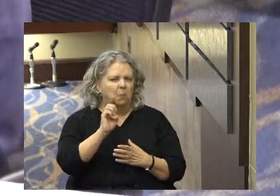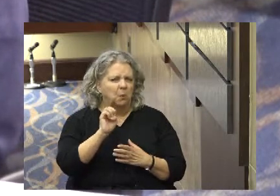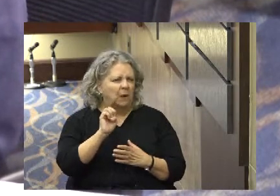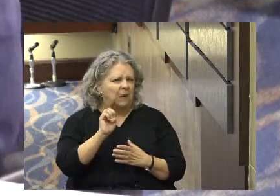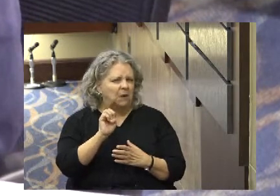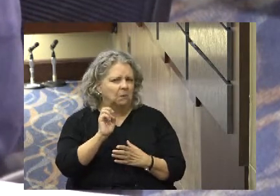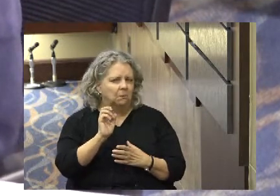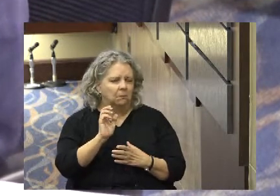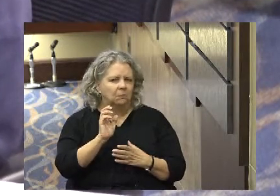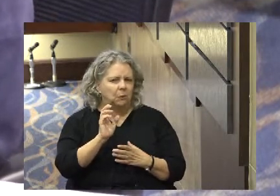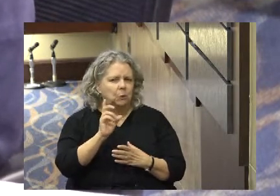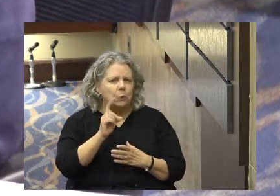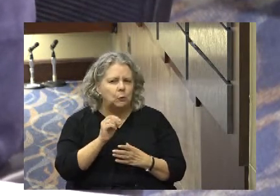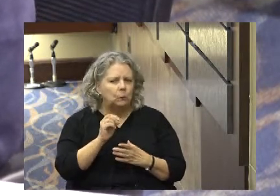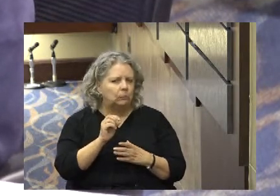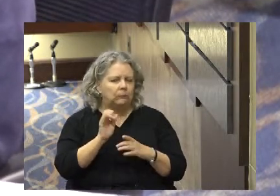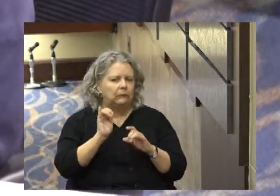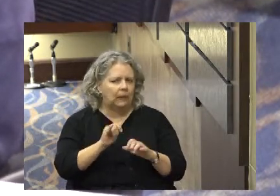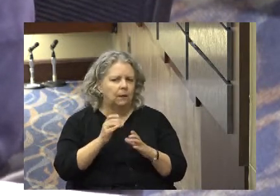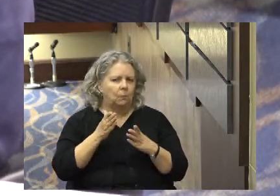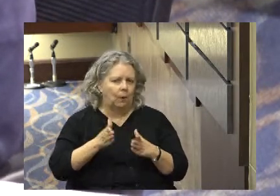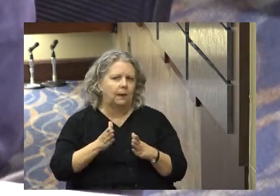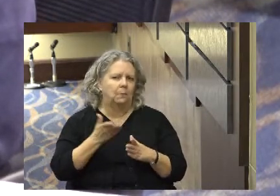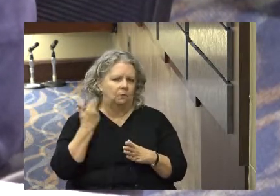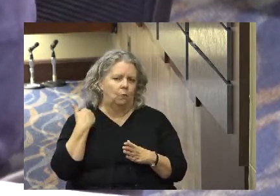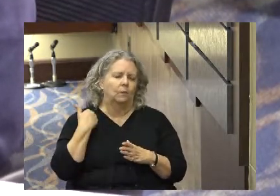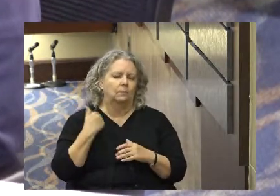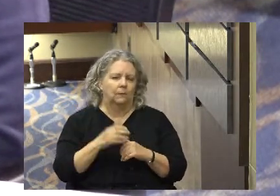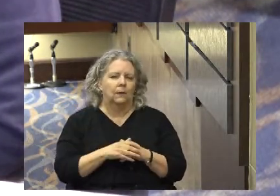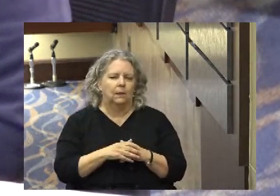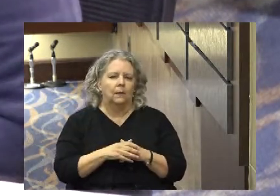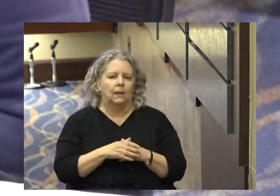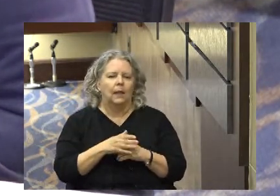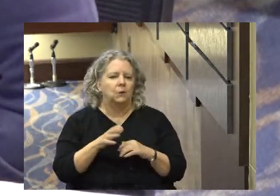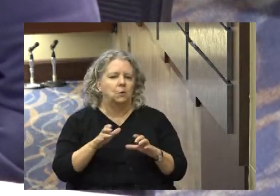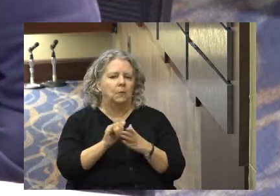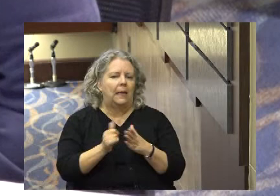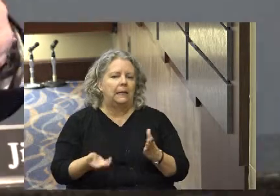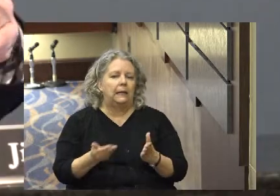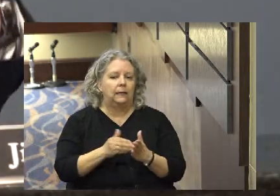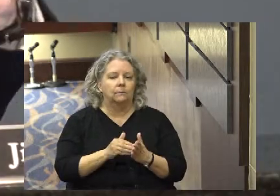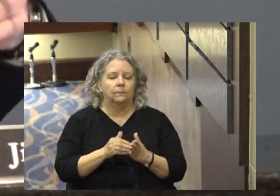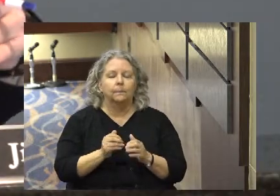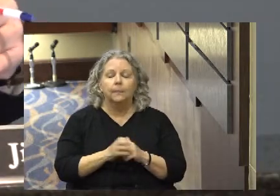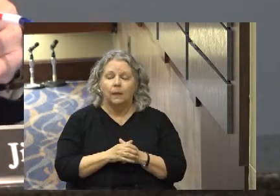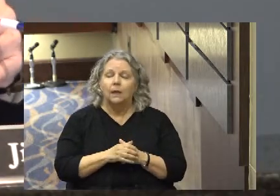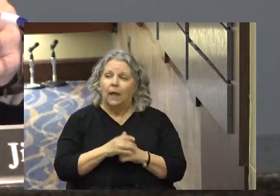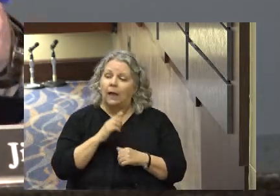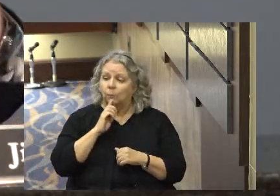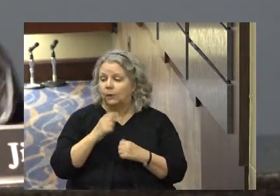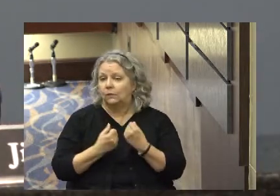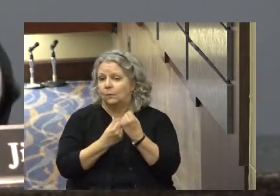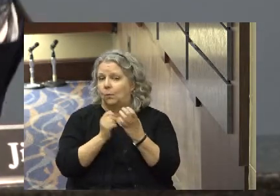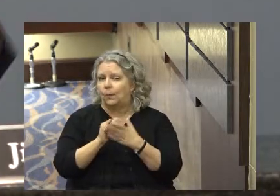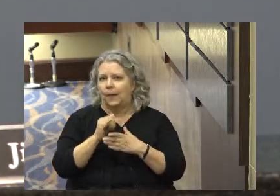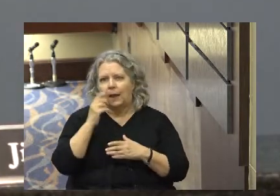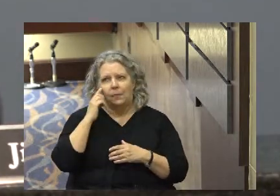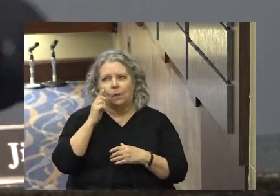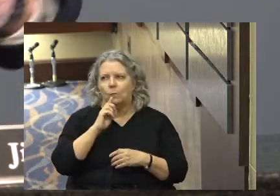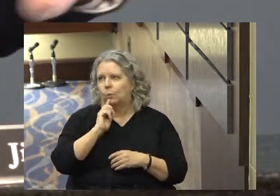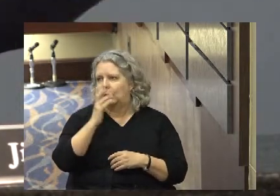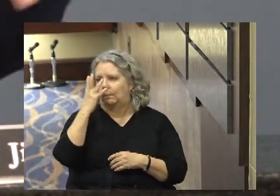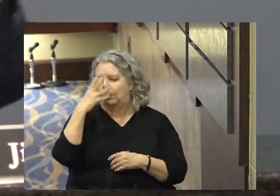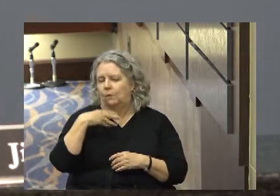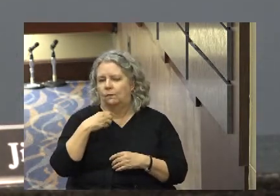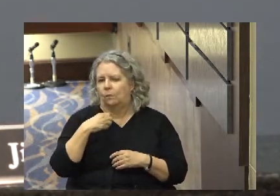us that back. Great. But I I also- totally support it, because I think for a while that was such a neat thing to brag about,